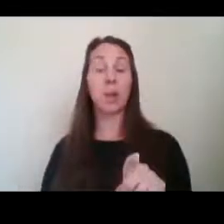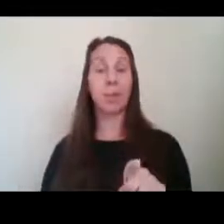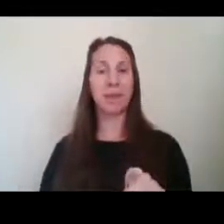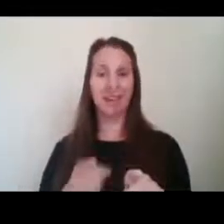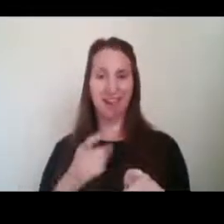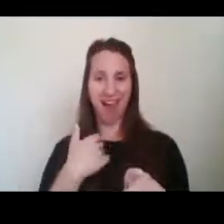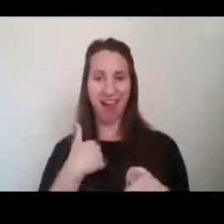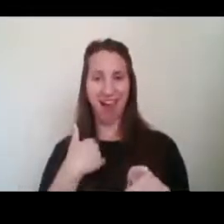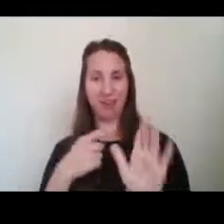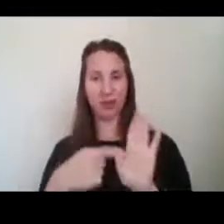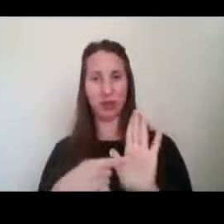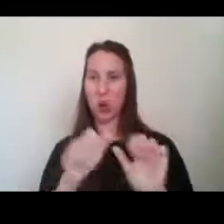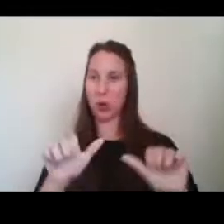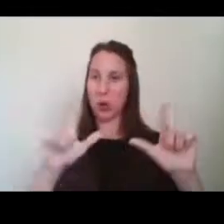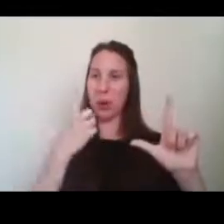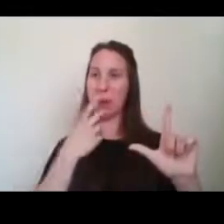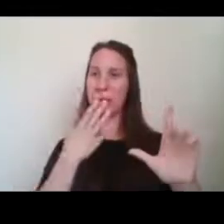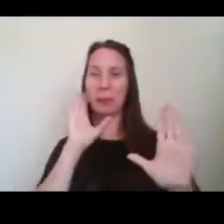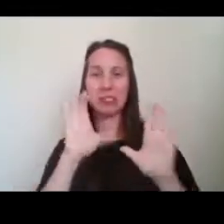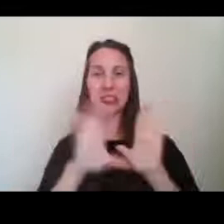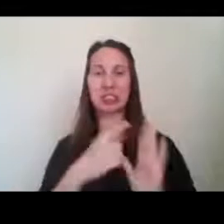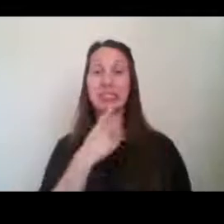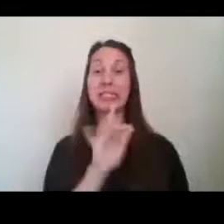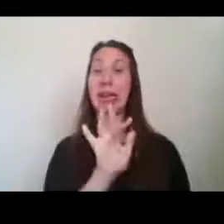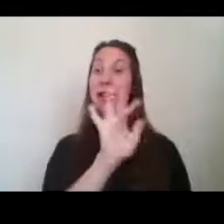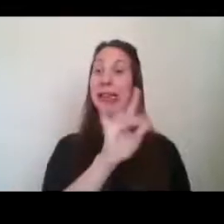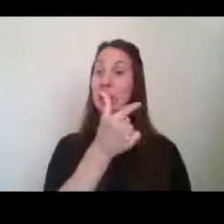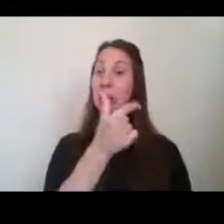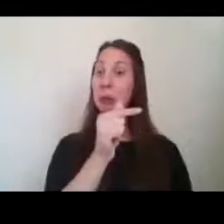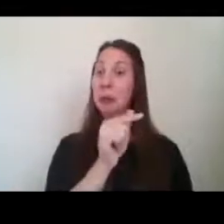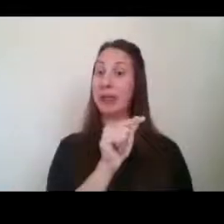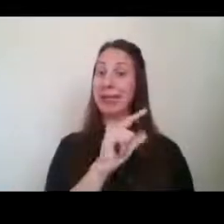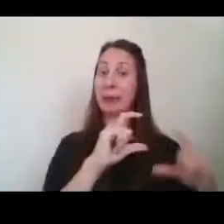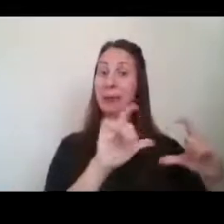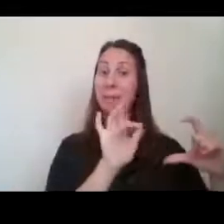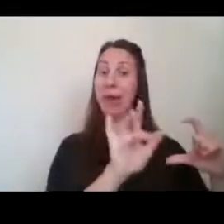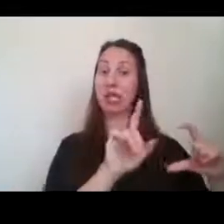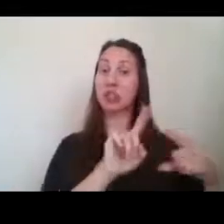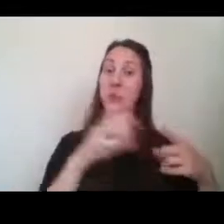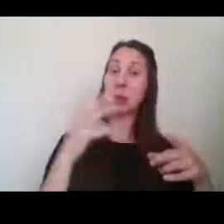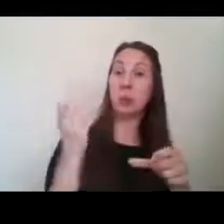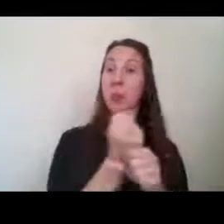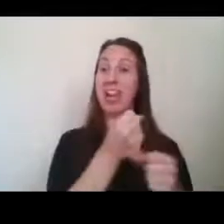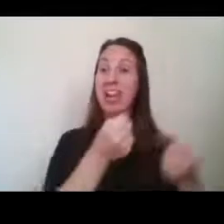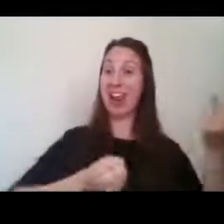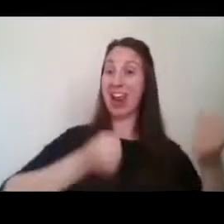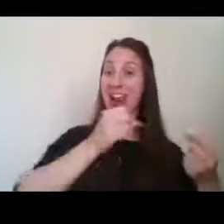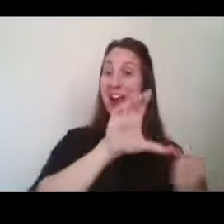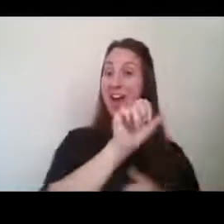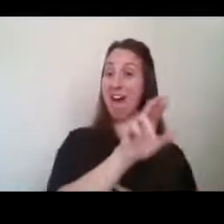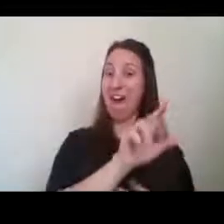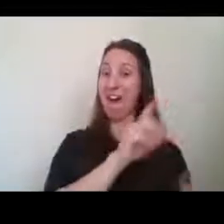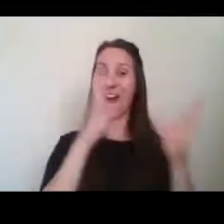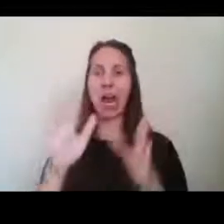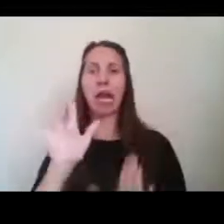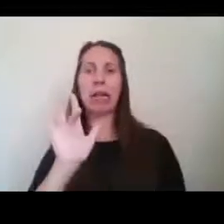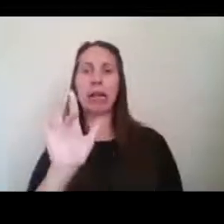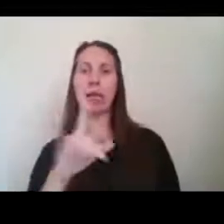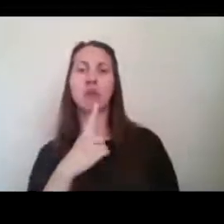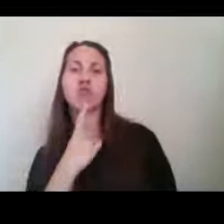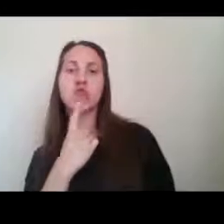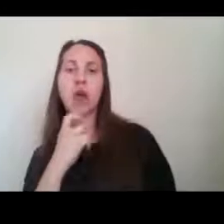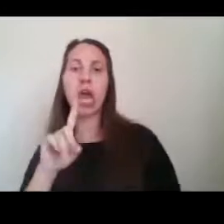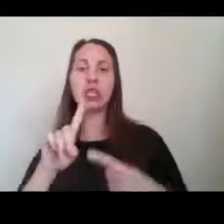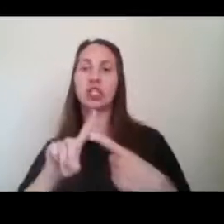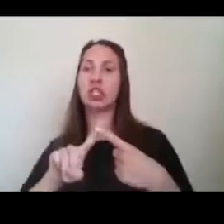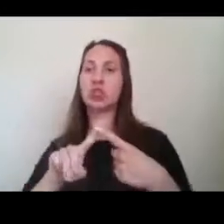red button to erase your hard drive. The buttons are different colored, but they're both textually labeled to go. A user who may be blind or using